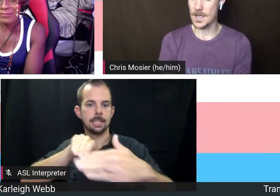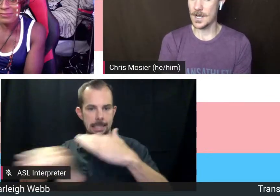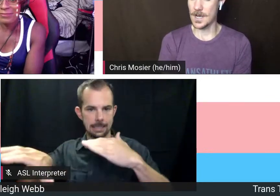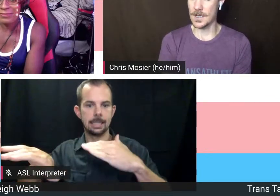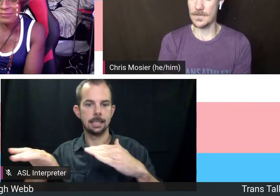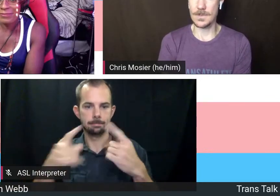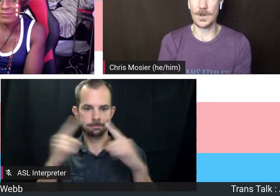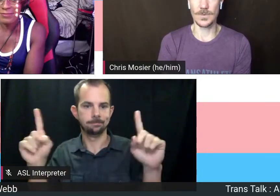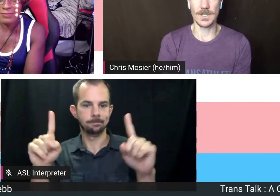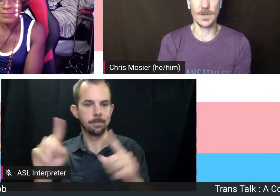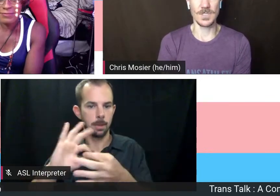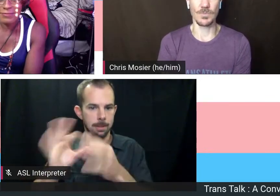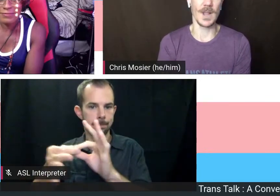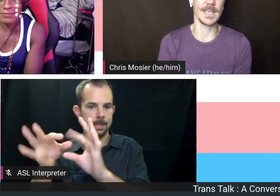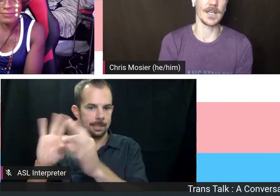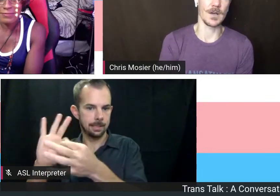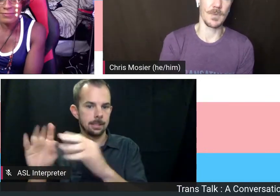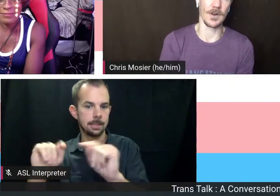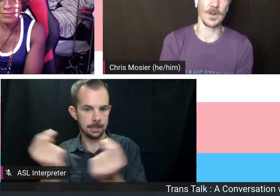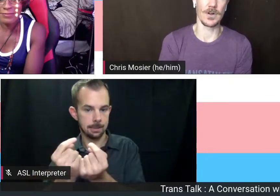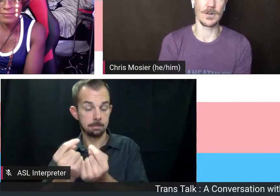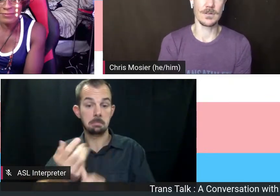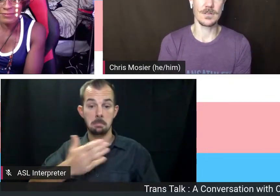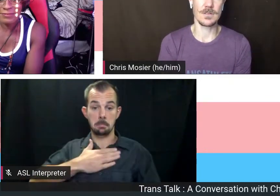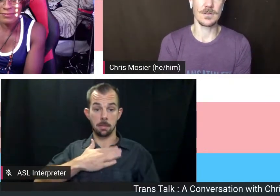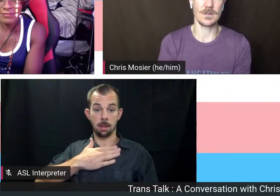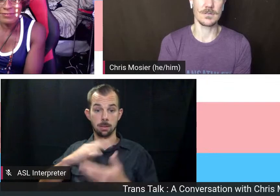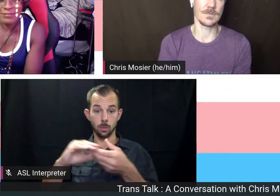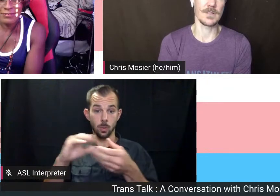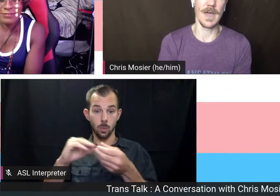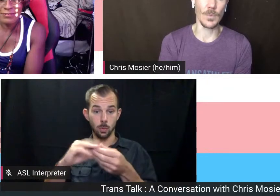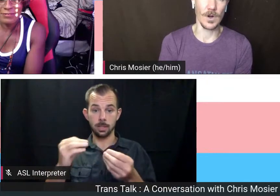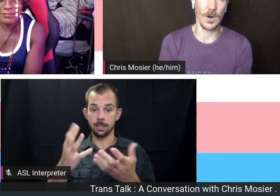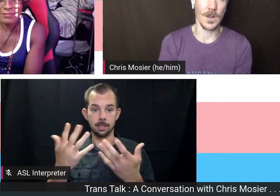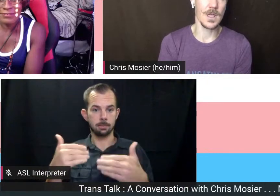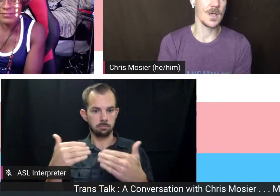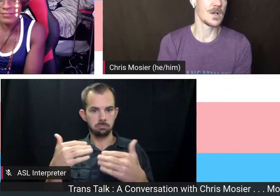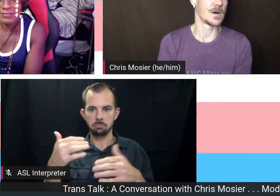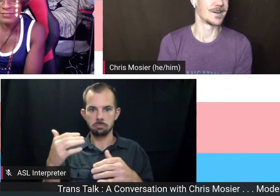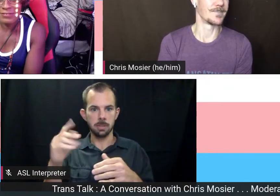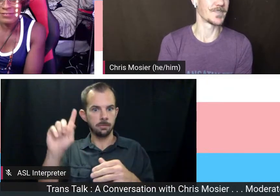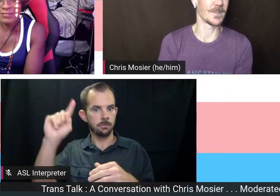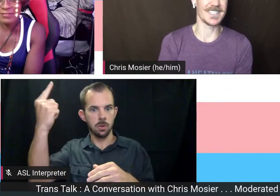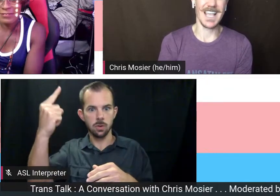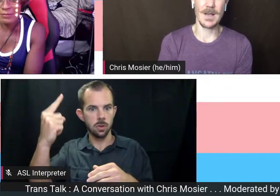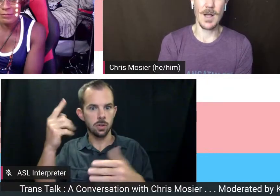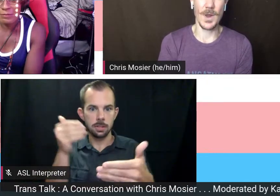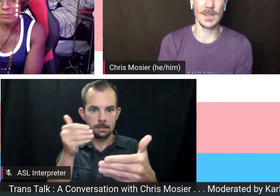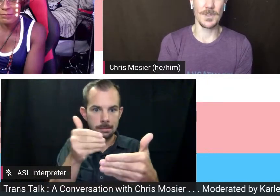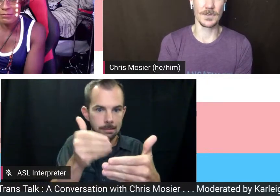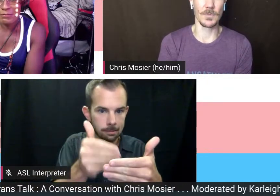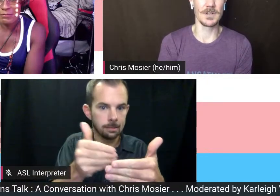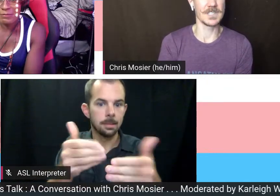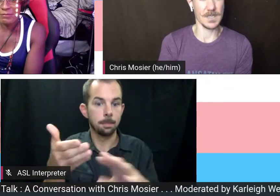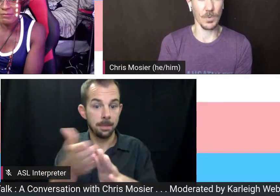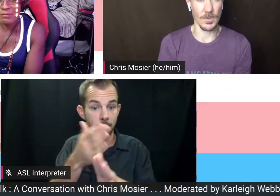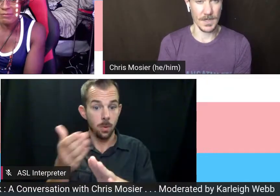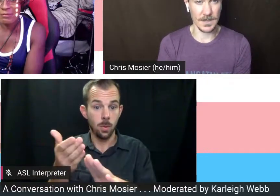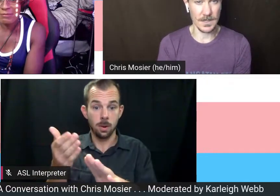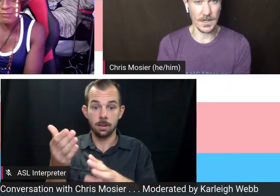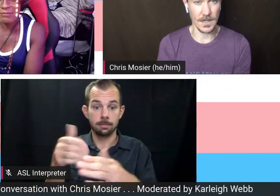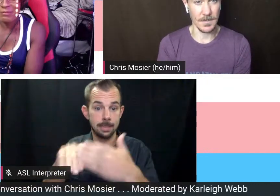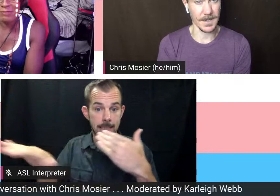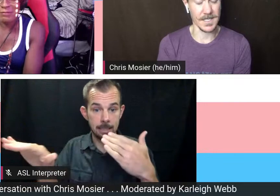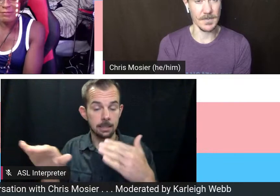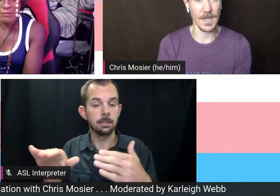far. It was breaking a barrier in that regard. You have to say I went in with a little bit of